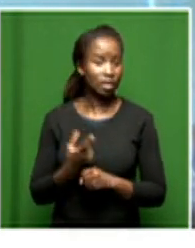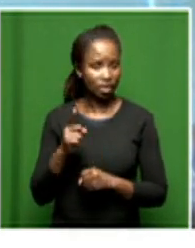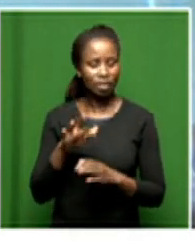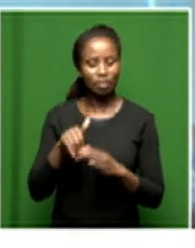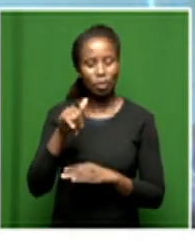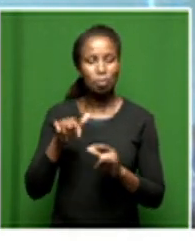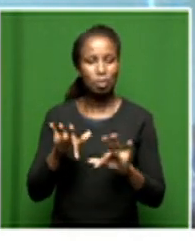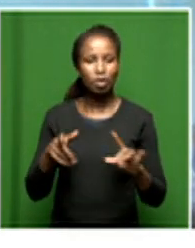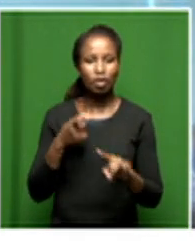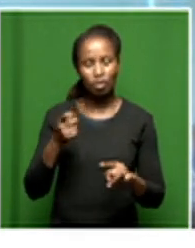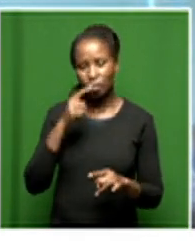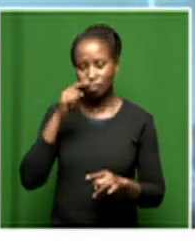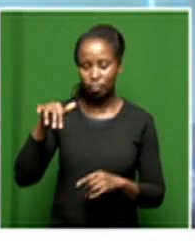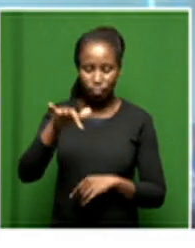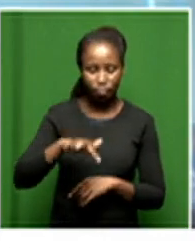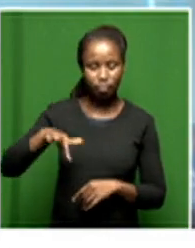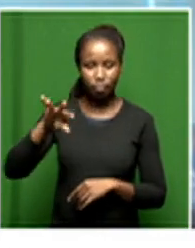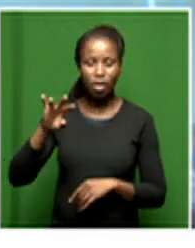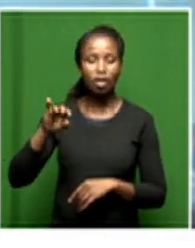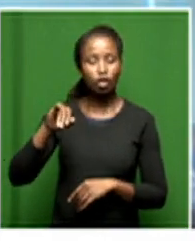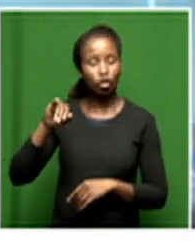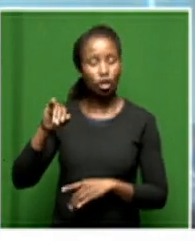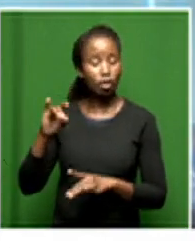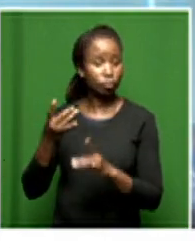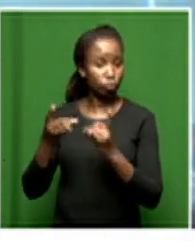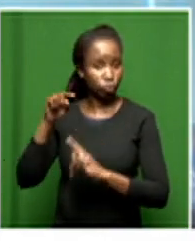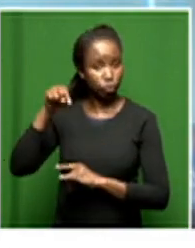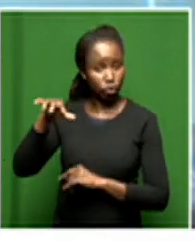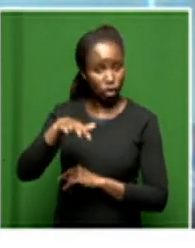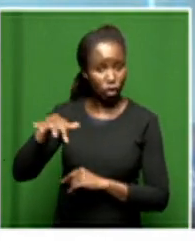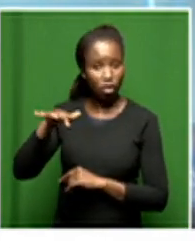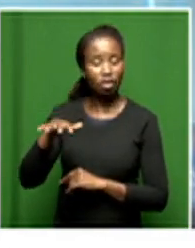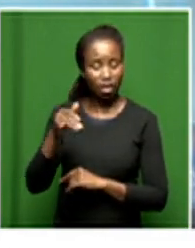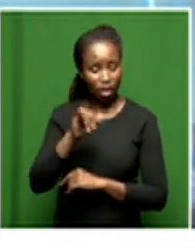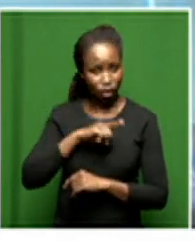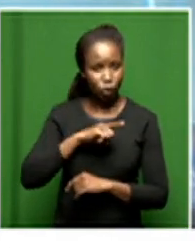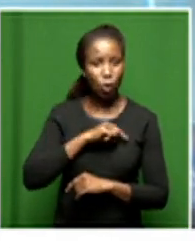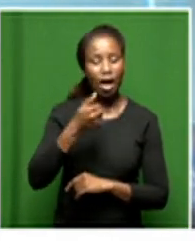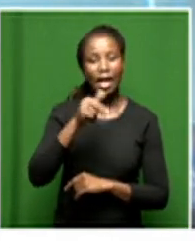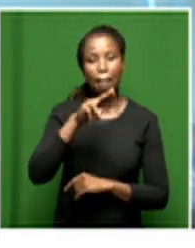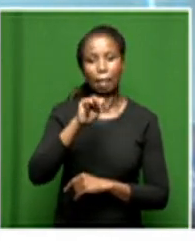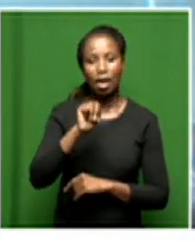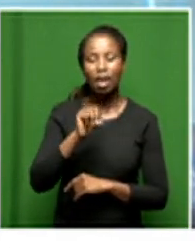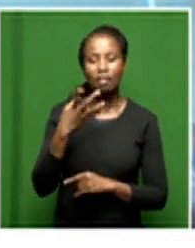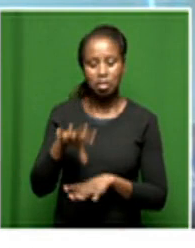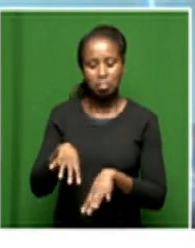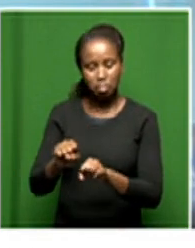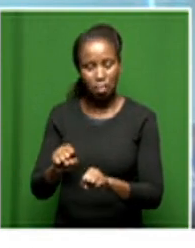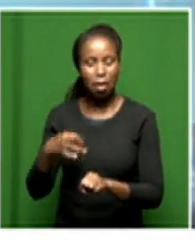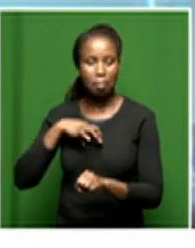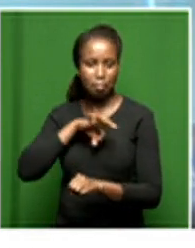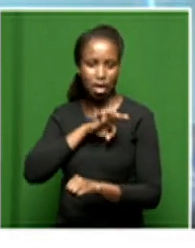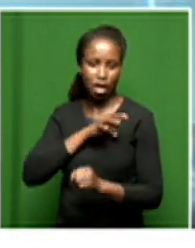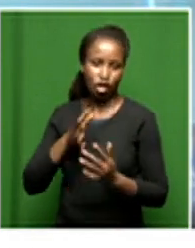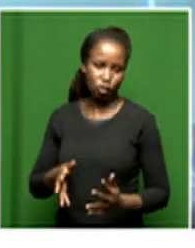urban areas is a core part of that grouping. That was one of the reasons why Herman Mashaba became mayor in the city of Johannesburg. So